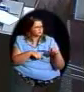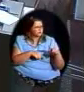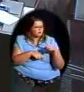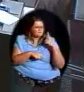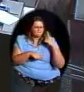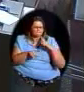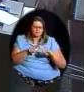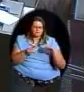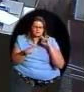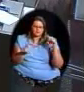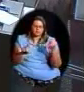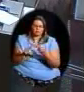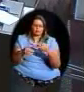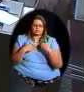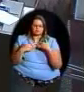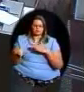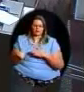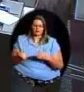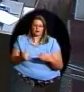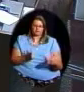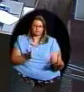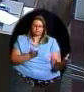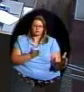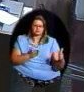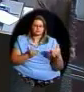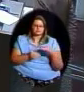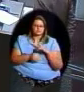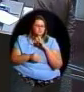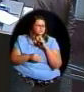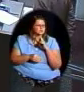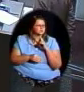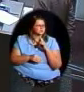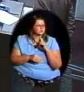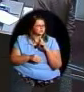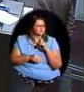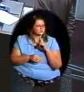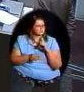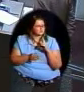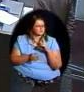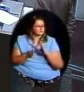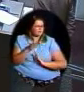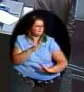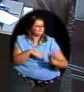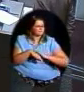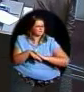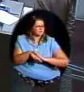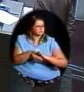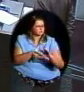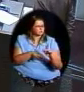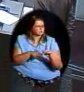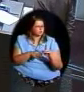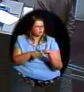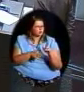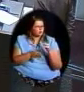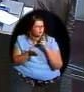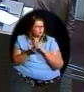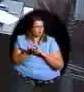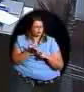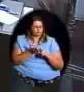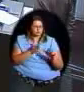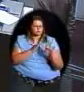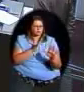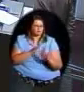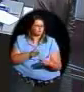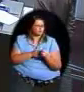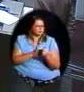that there is a process. It is very strategic. It's research-based. We have excellent leadership here, not only of